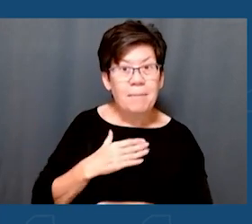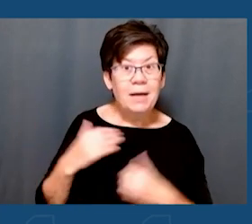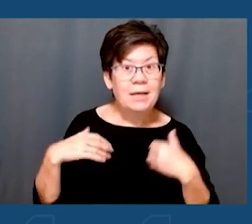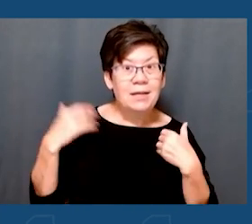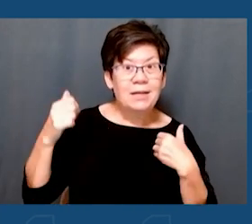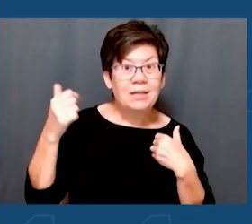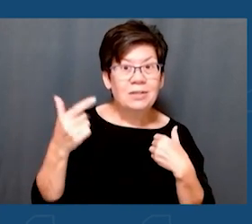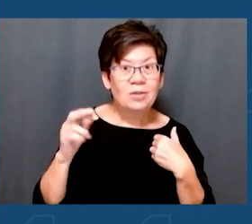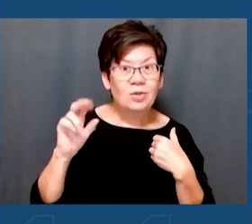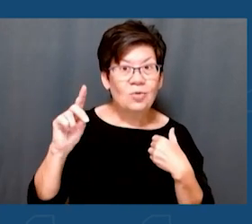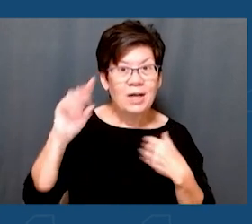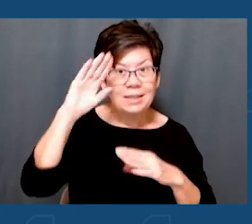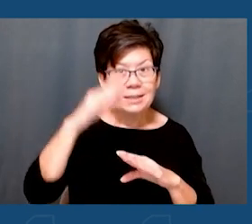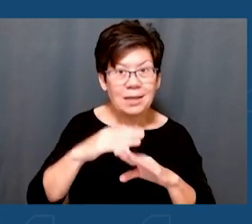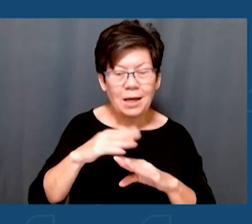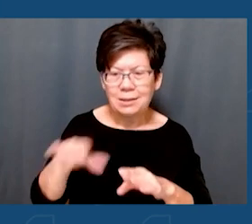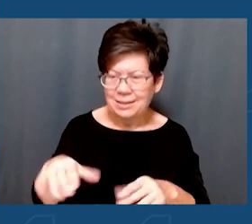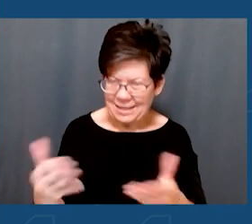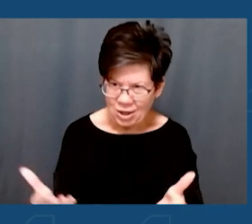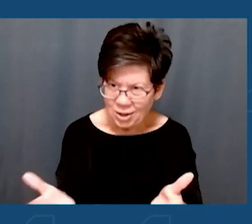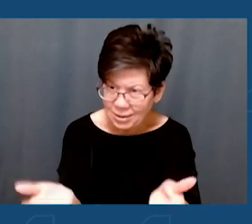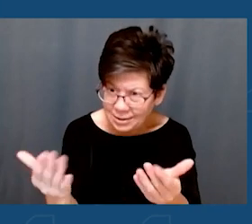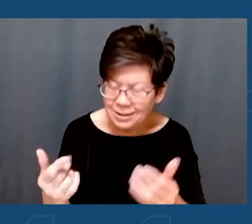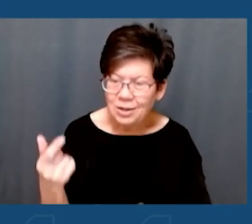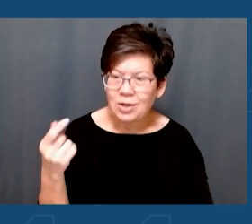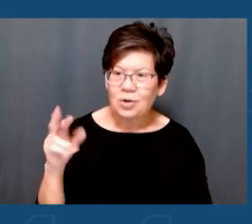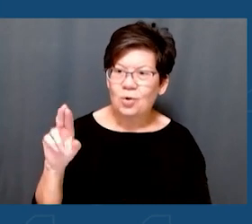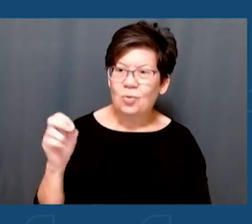Gregorio. Stand up for a minute, Gregory.